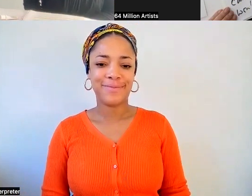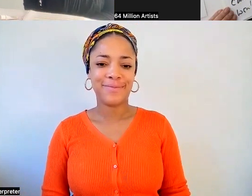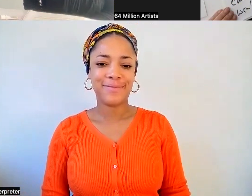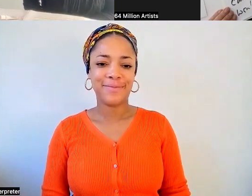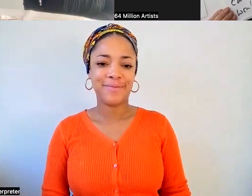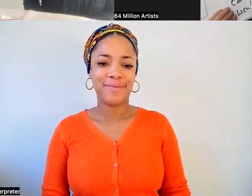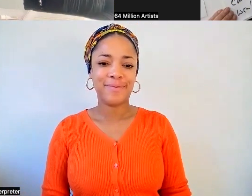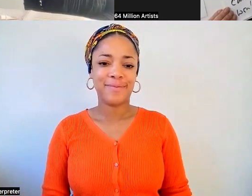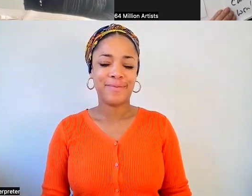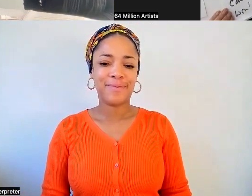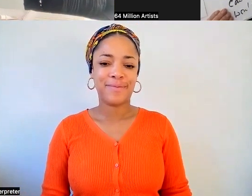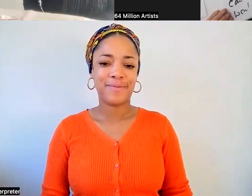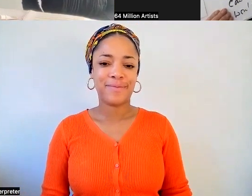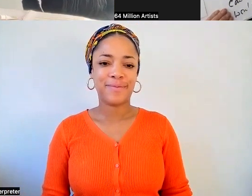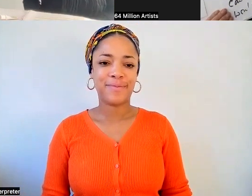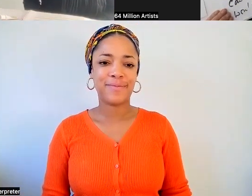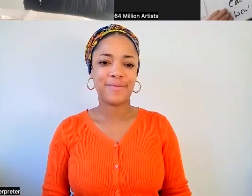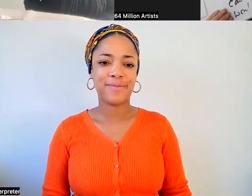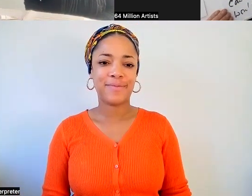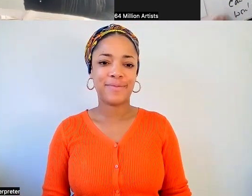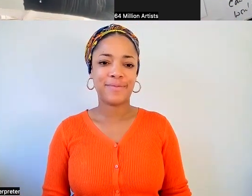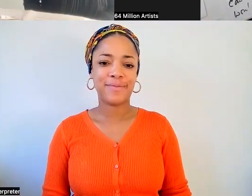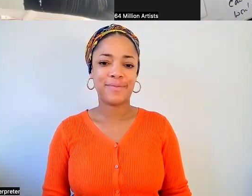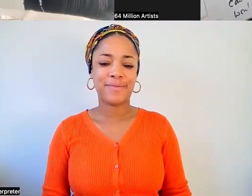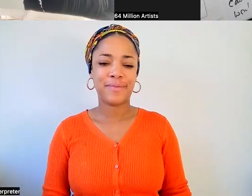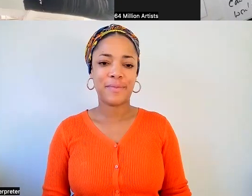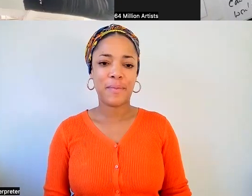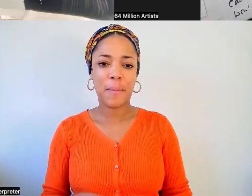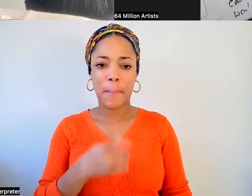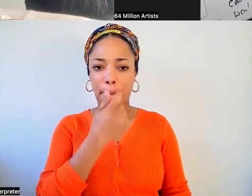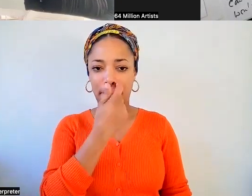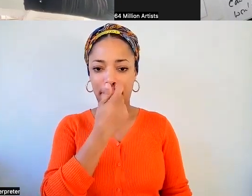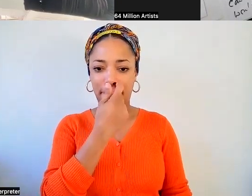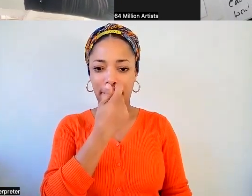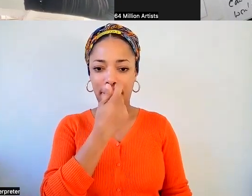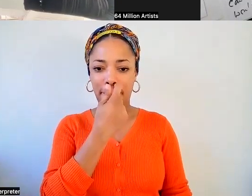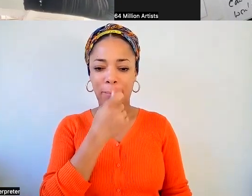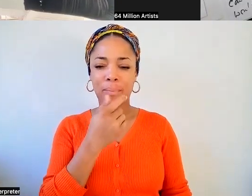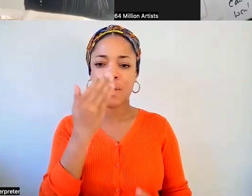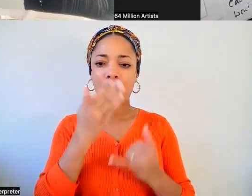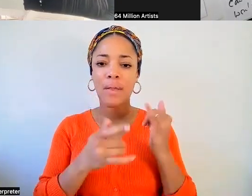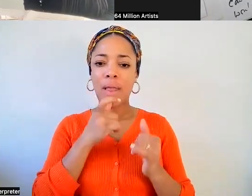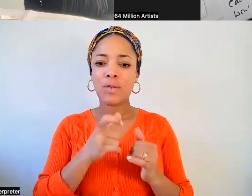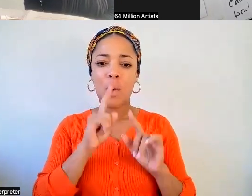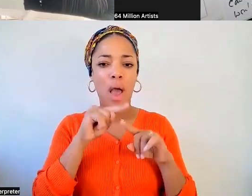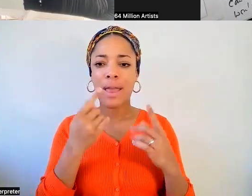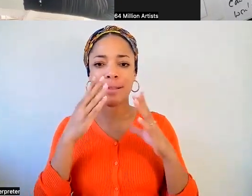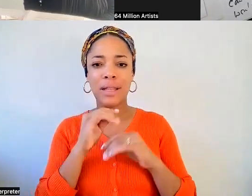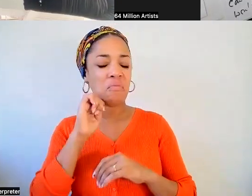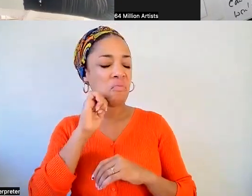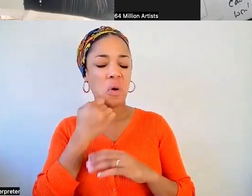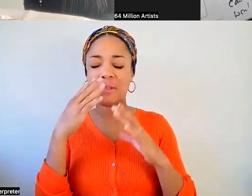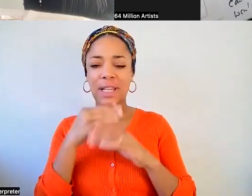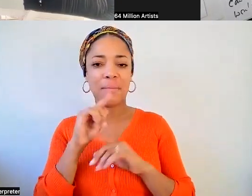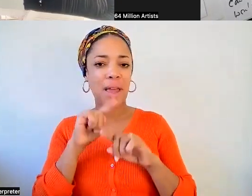And that could sort of kind of go on and on, like a fade out, like you get on records, you know. Can't sleep, won't sleep, can't sleep, won't sleep, can't sleep, won't